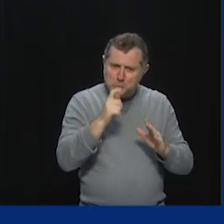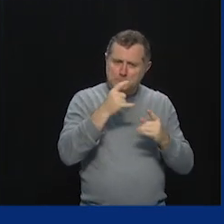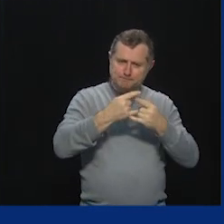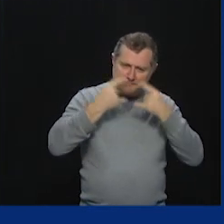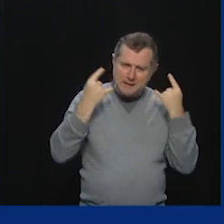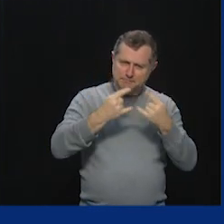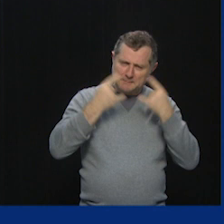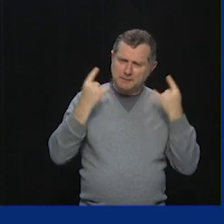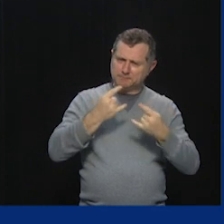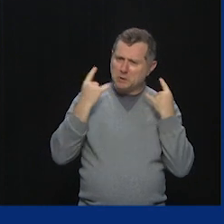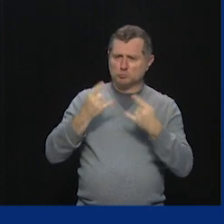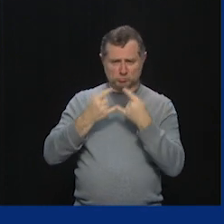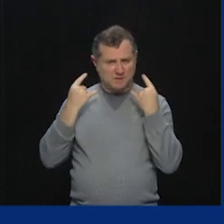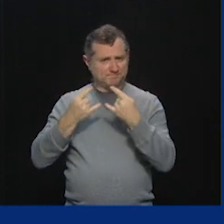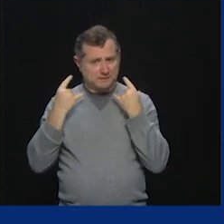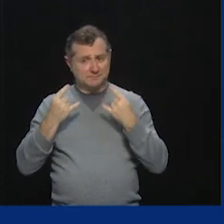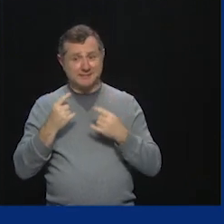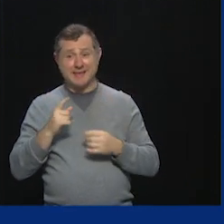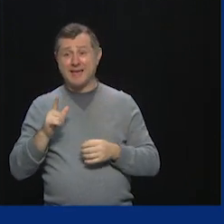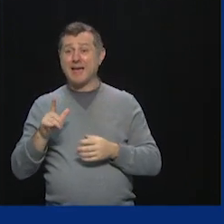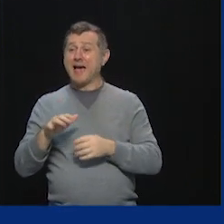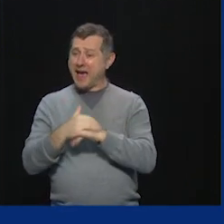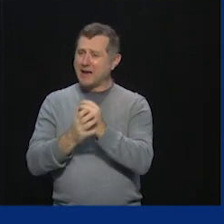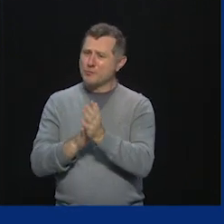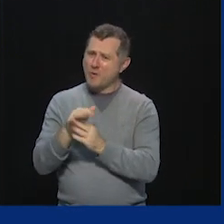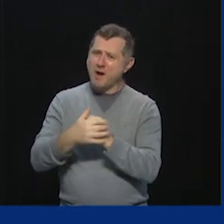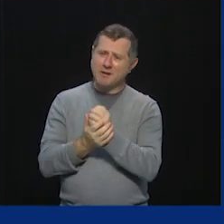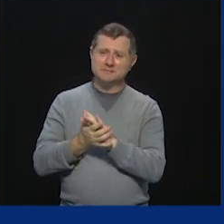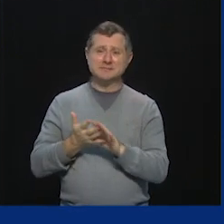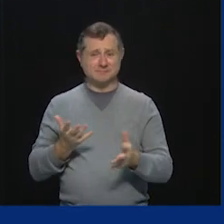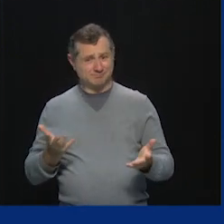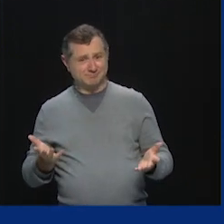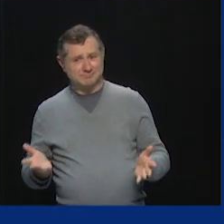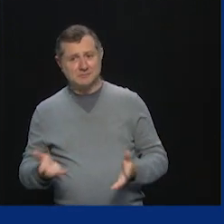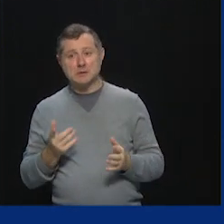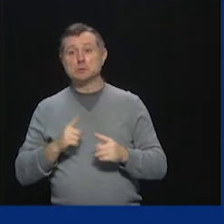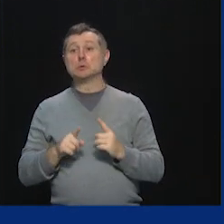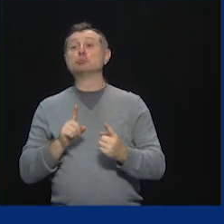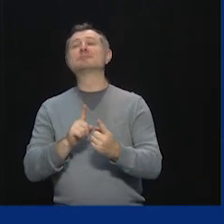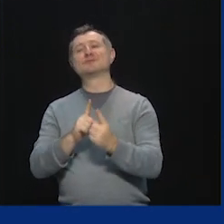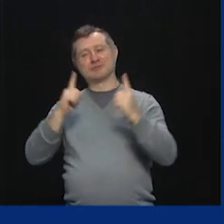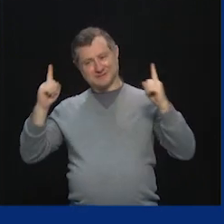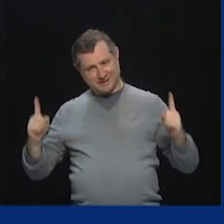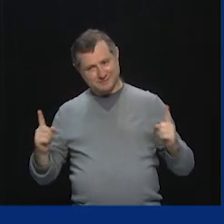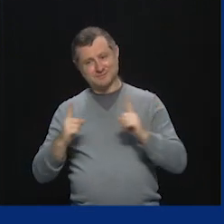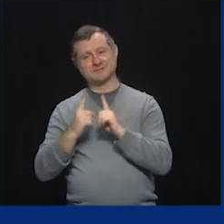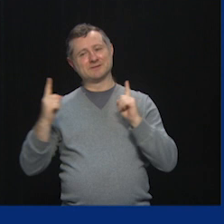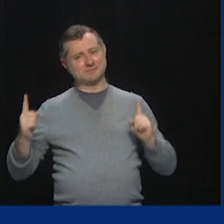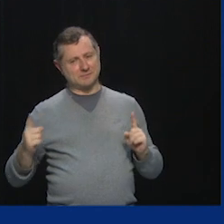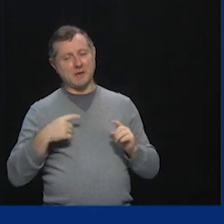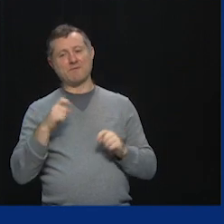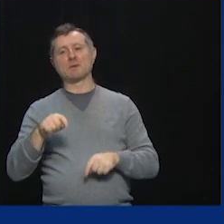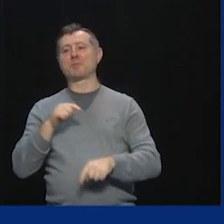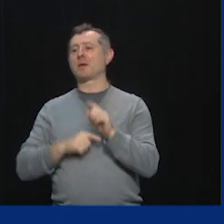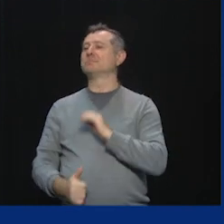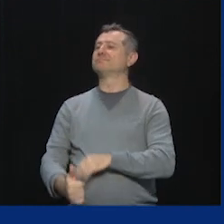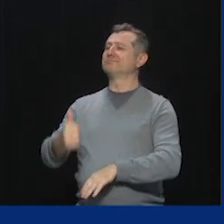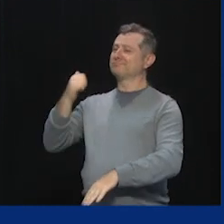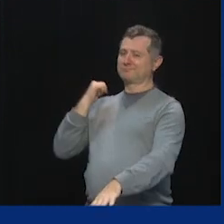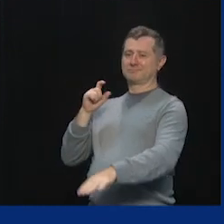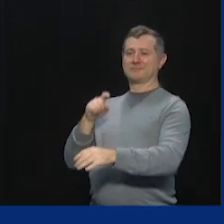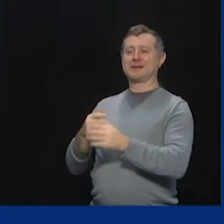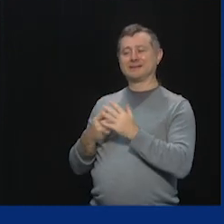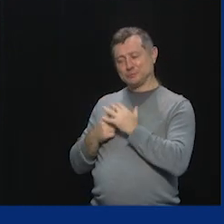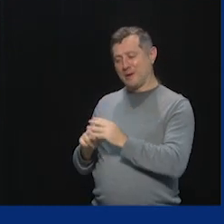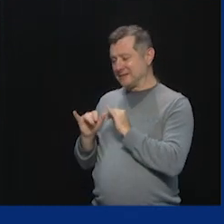and even the hand washing and the social distancing. We have to go back to the beginning and continue to use those to help us